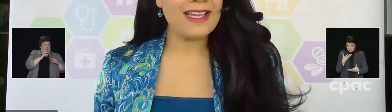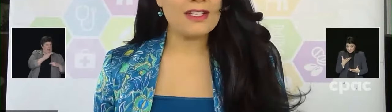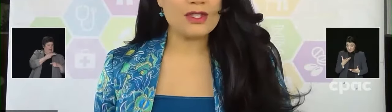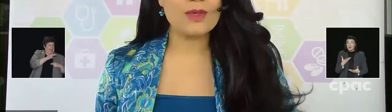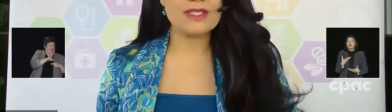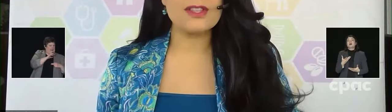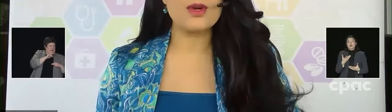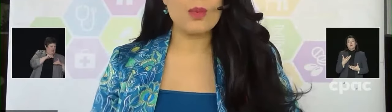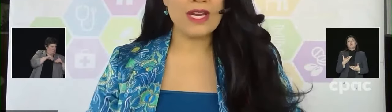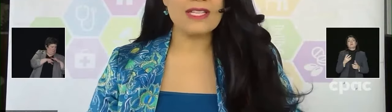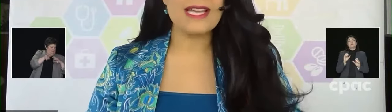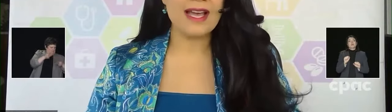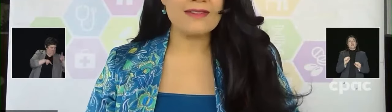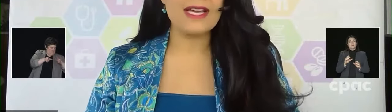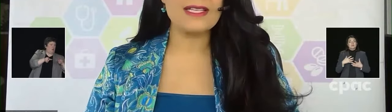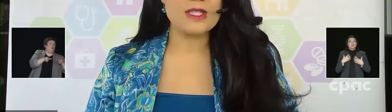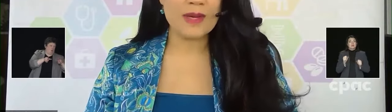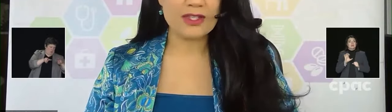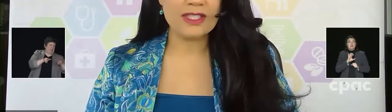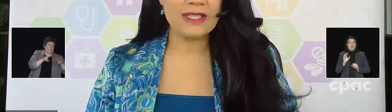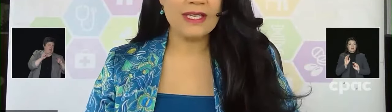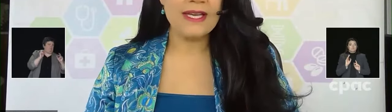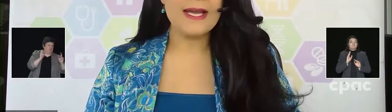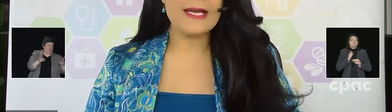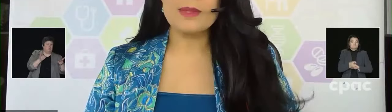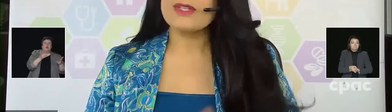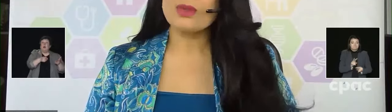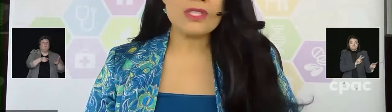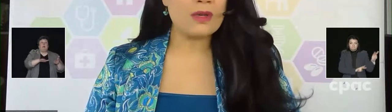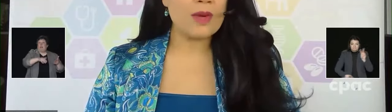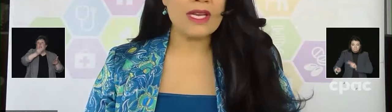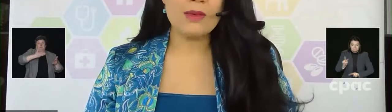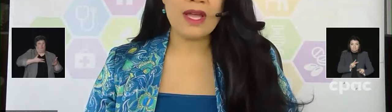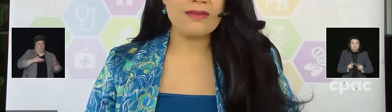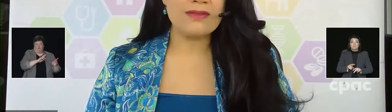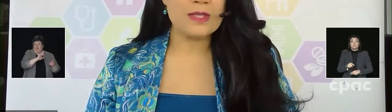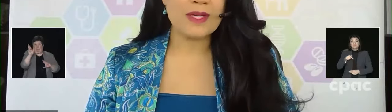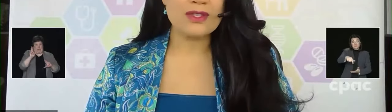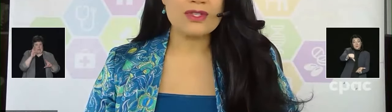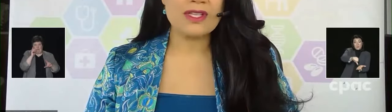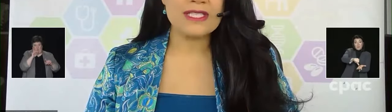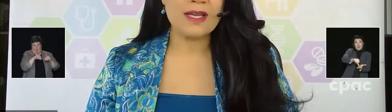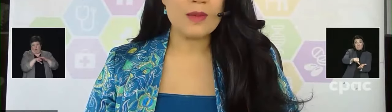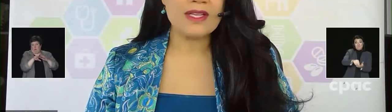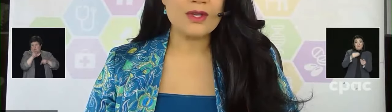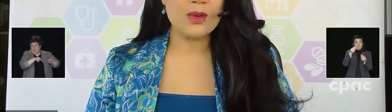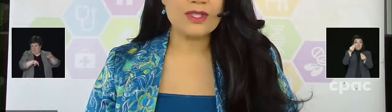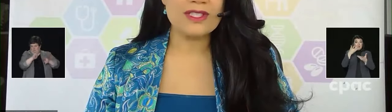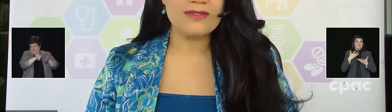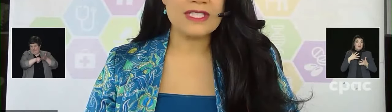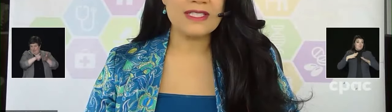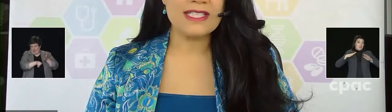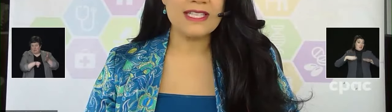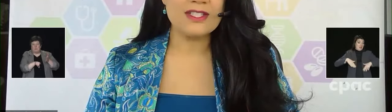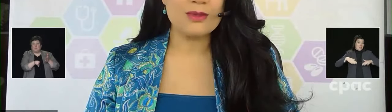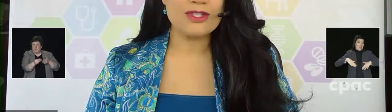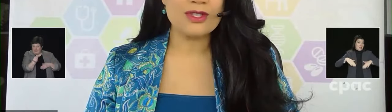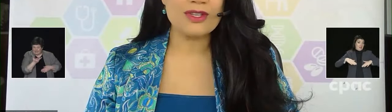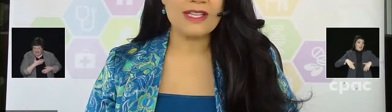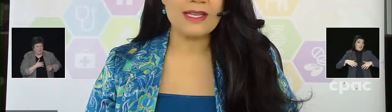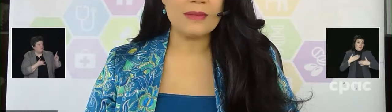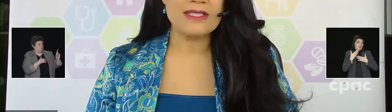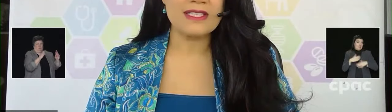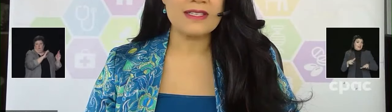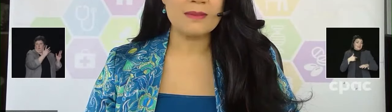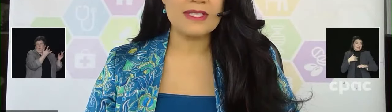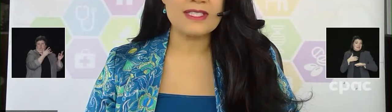haven't indicated to us that they're ready to have that inspection. But as soon as they're ready, we have inspectors on standby to go into the facility to